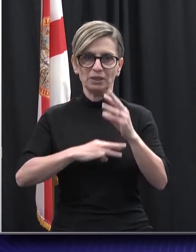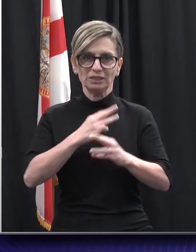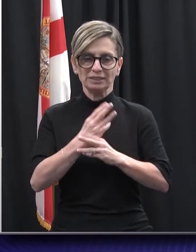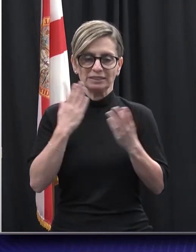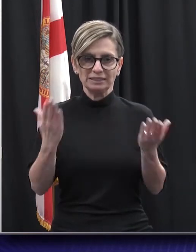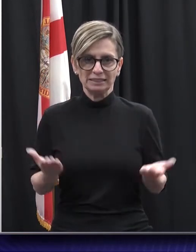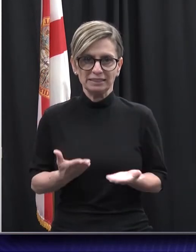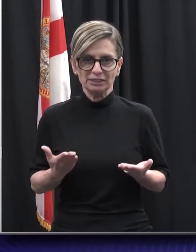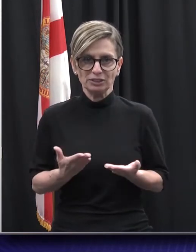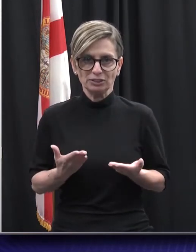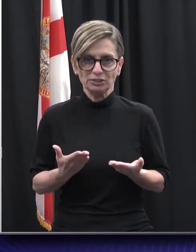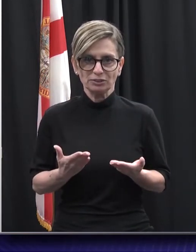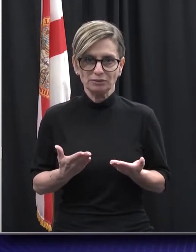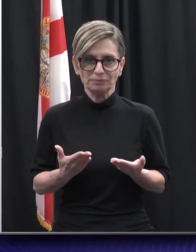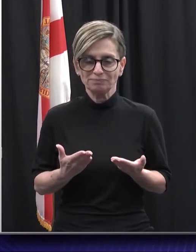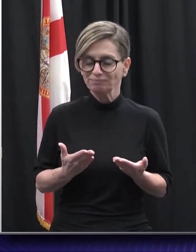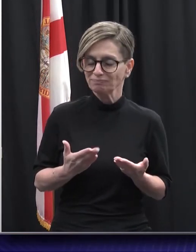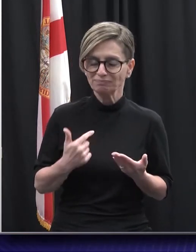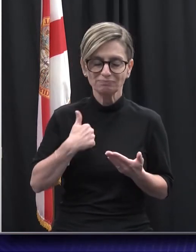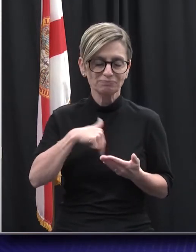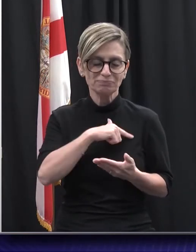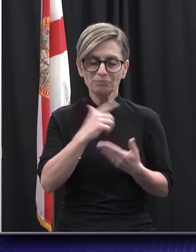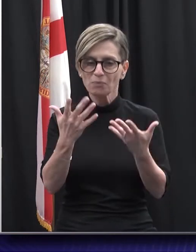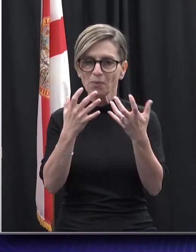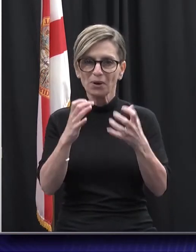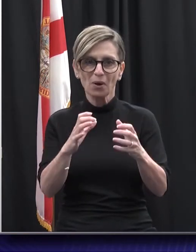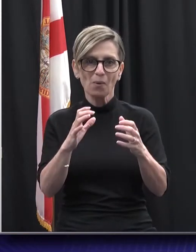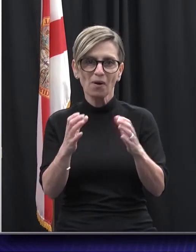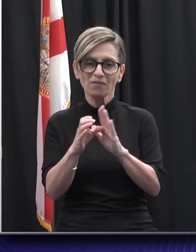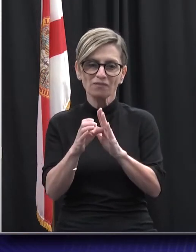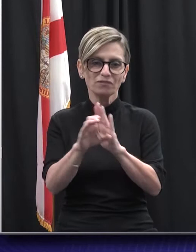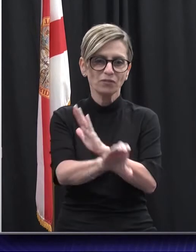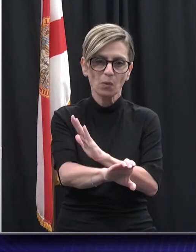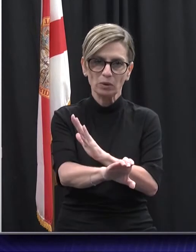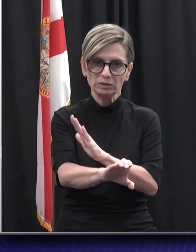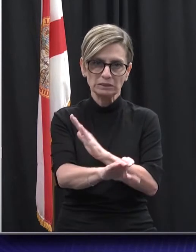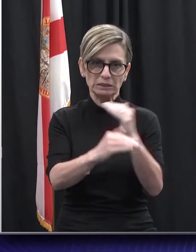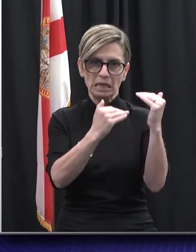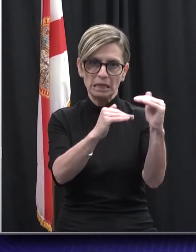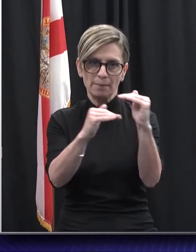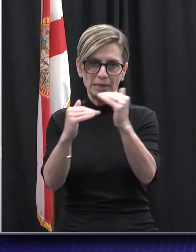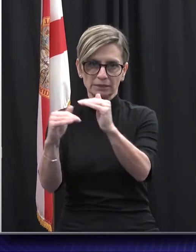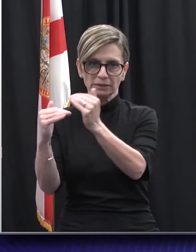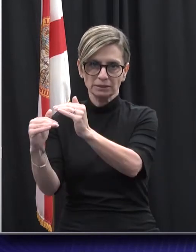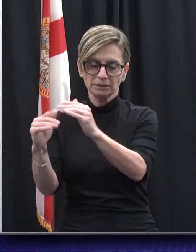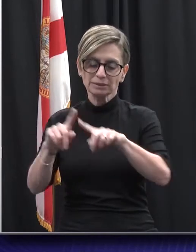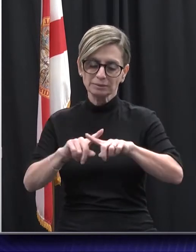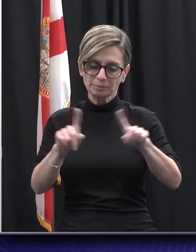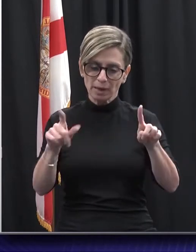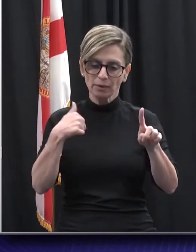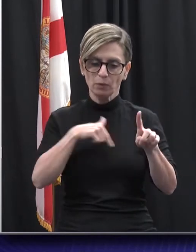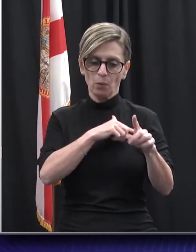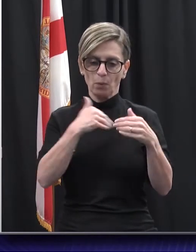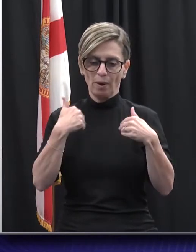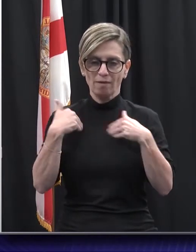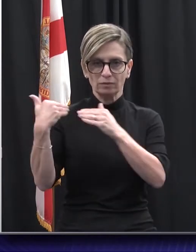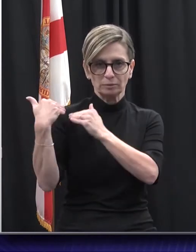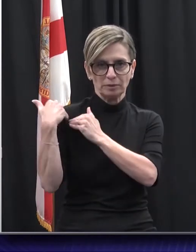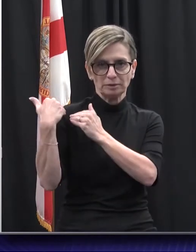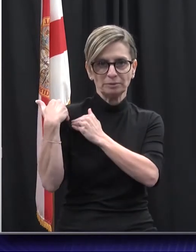are to impose restrictions, we are also very well aware of our responsibility to protect our